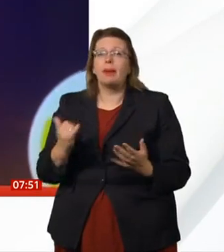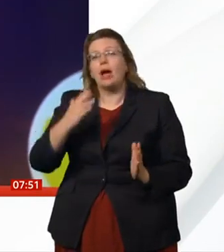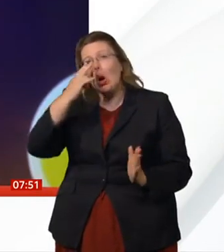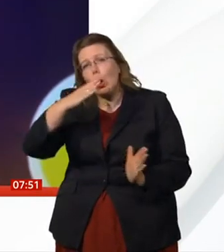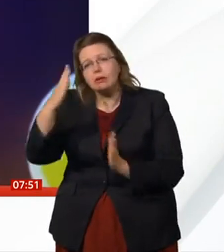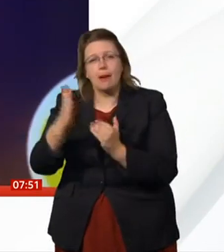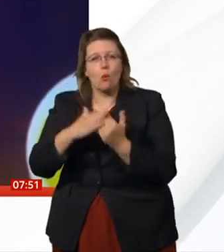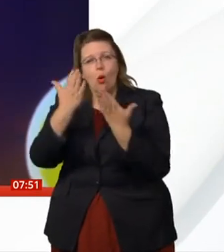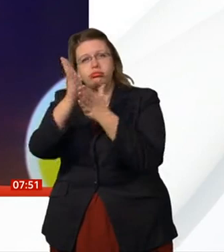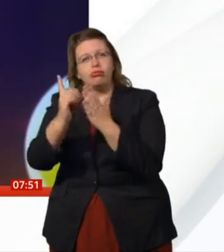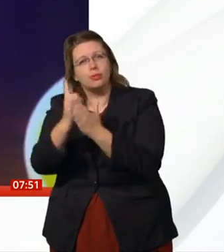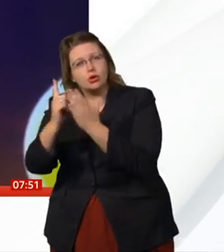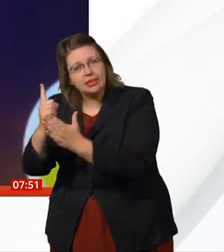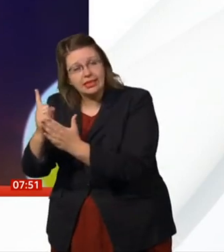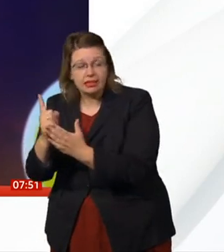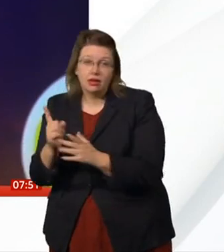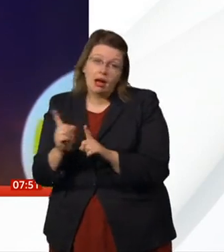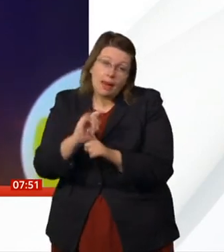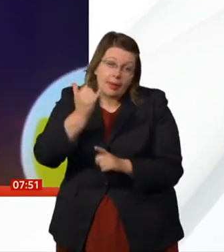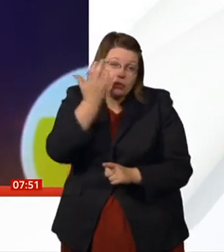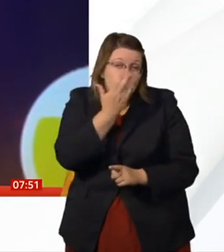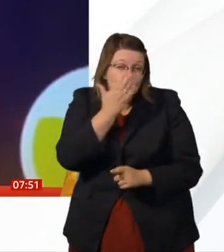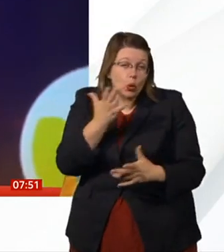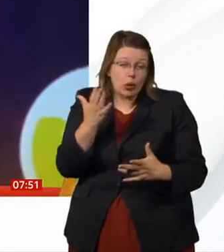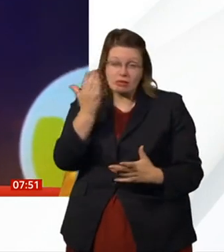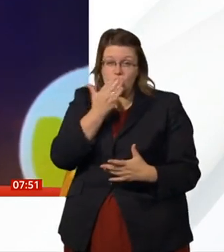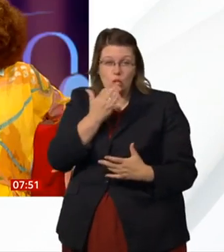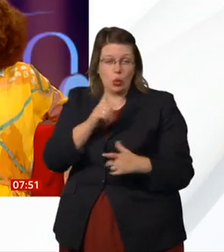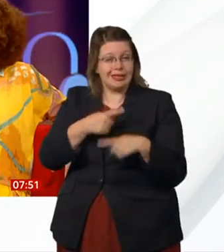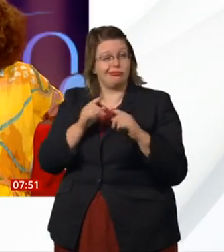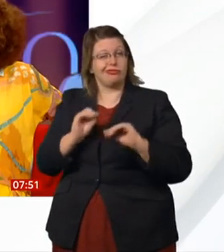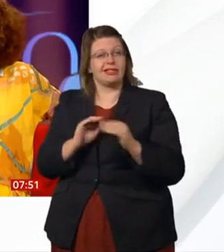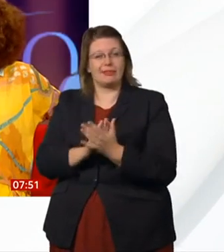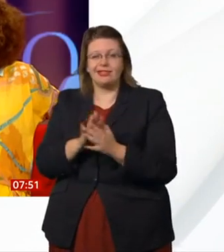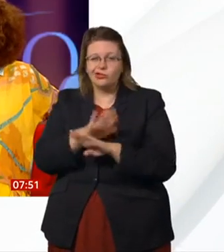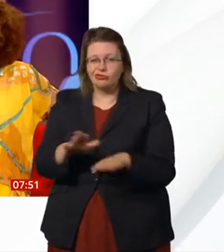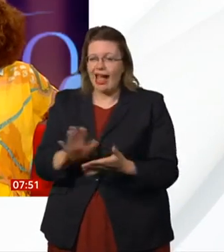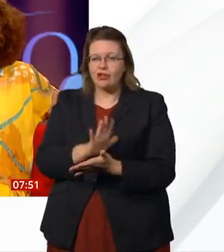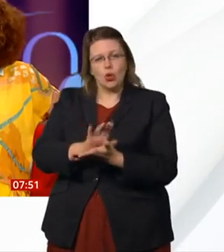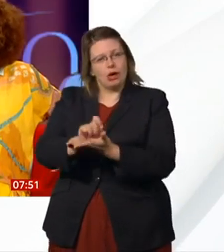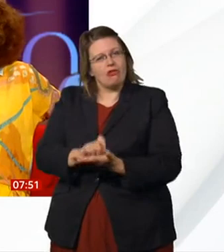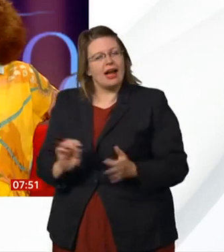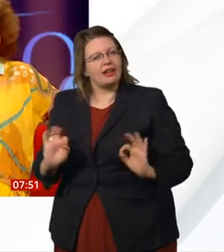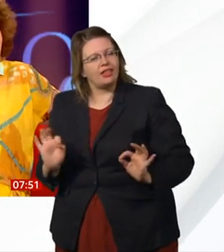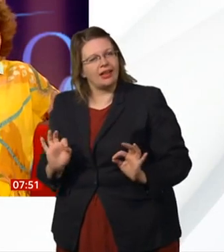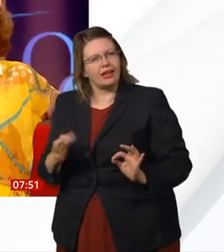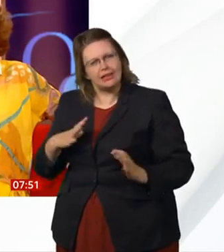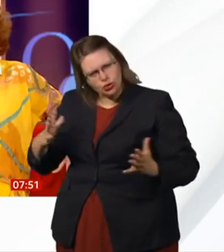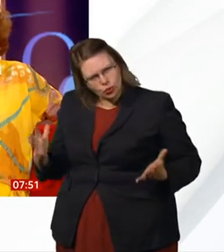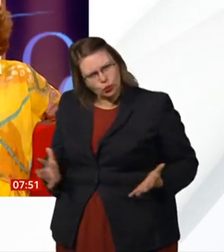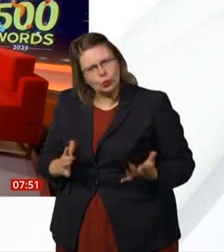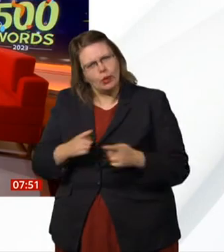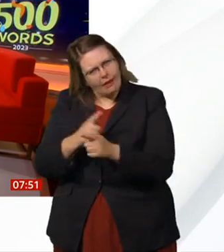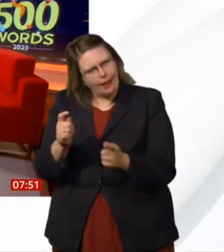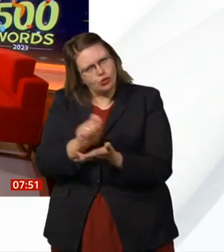older, but also perhaps also school itself is squeezing that enjoyment of writing out of young people, and we need to reassert it. We need to nurture and